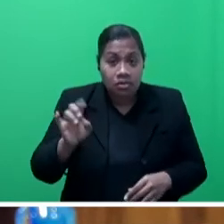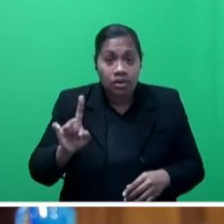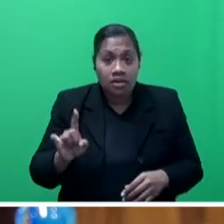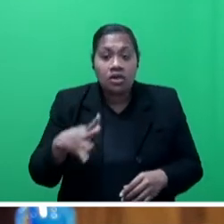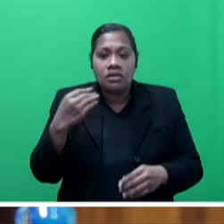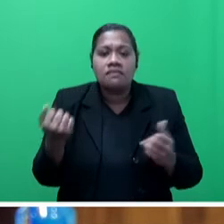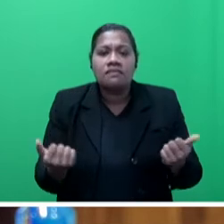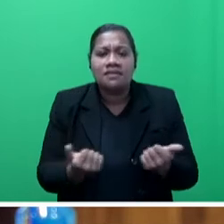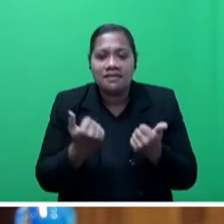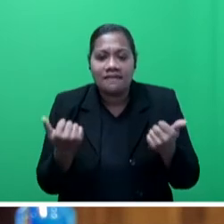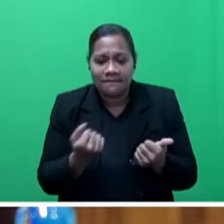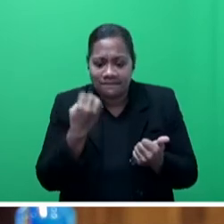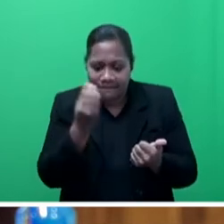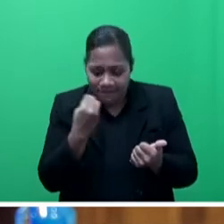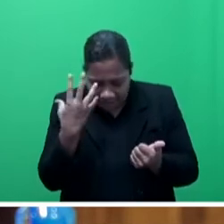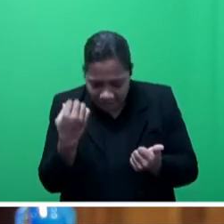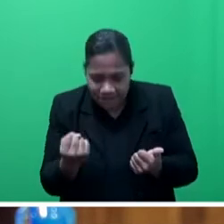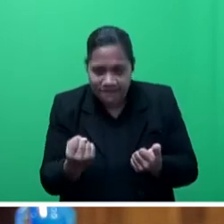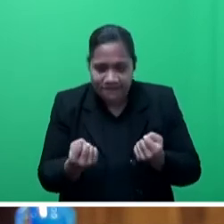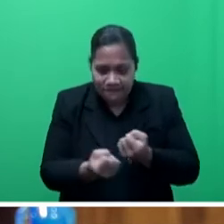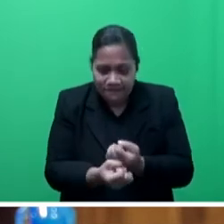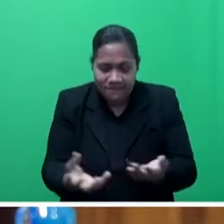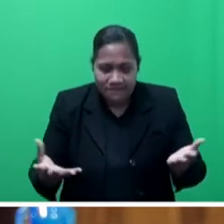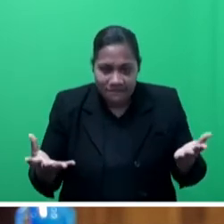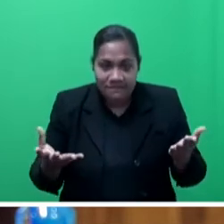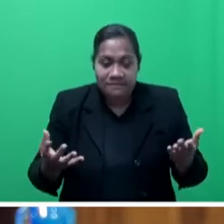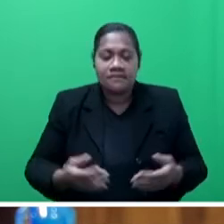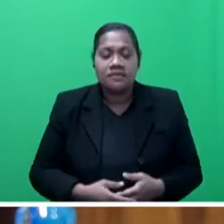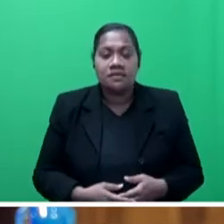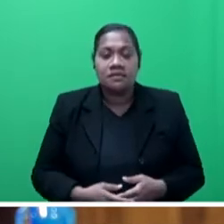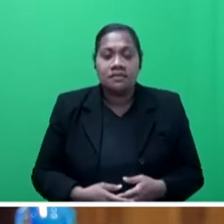supply on the ground. The temporary issues about